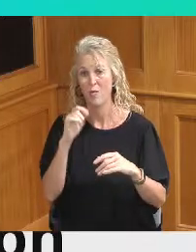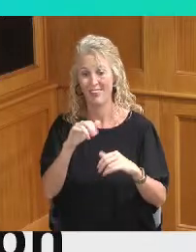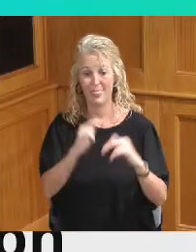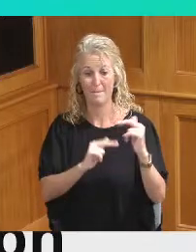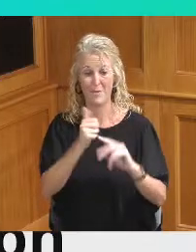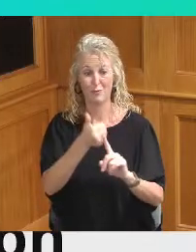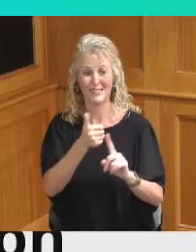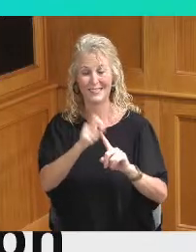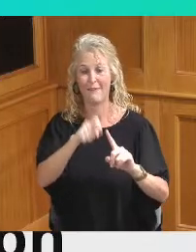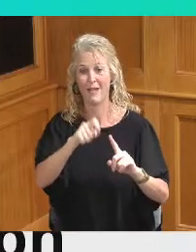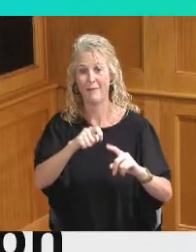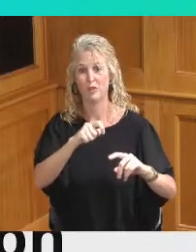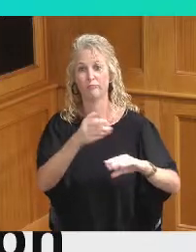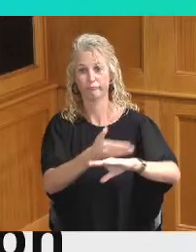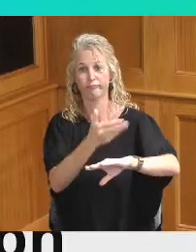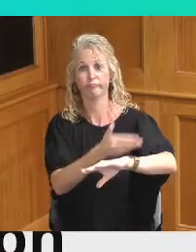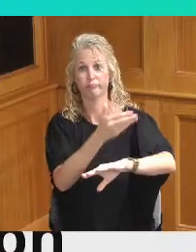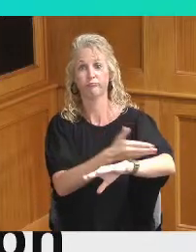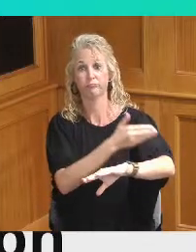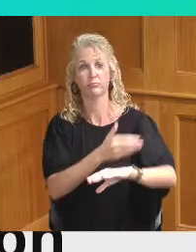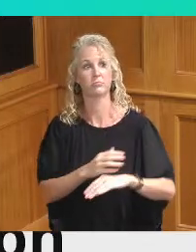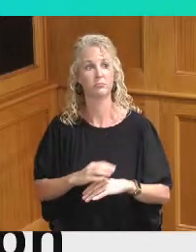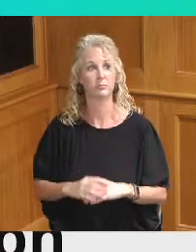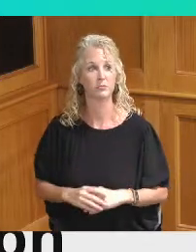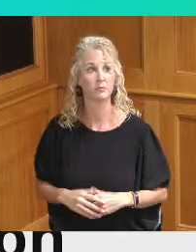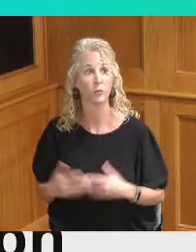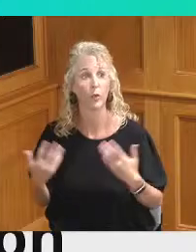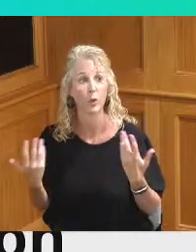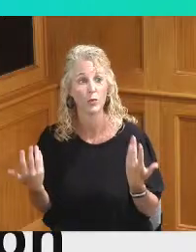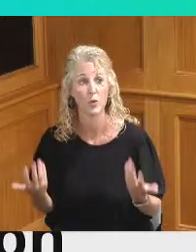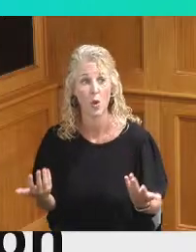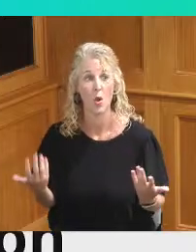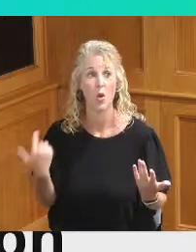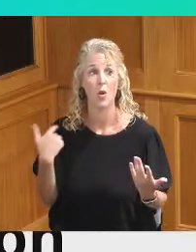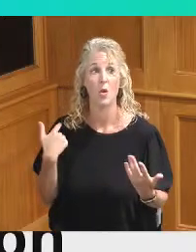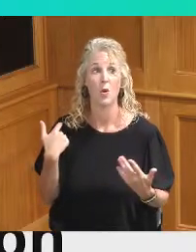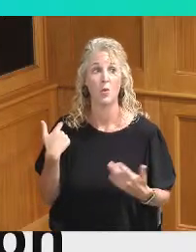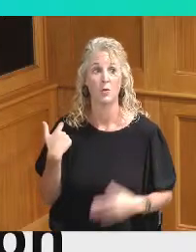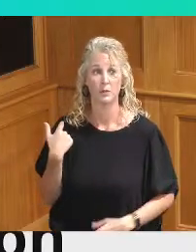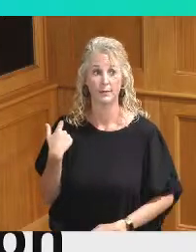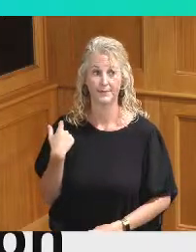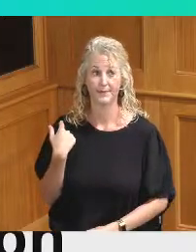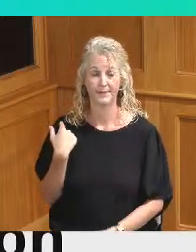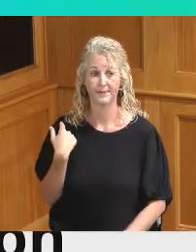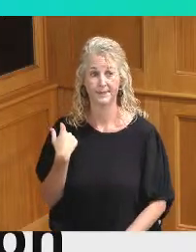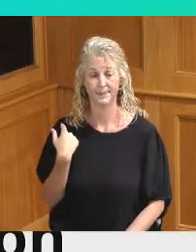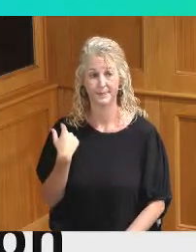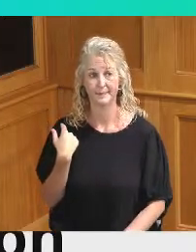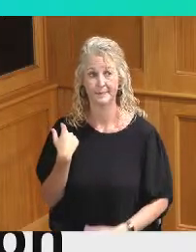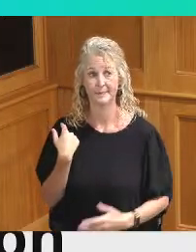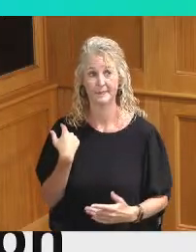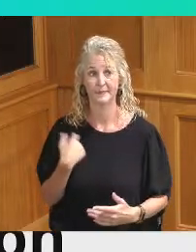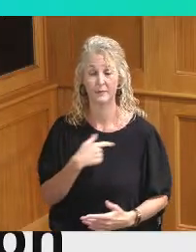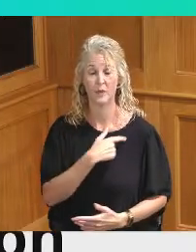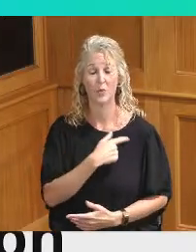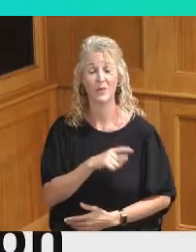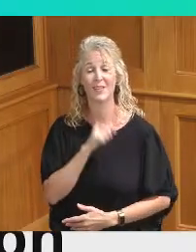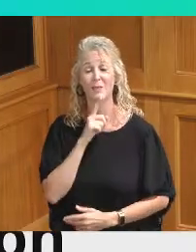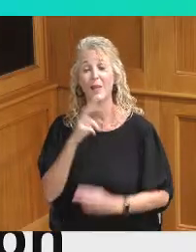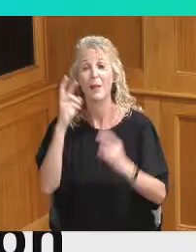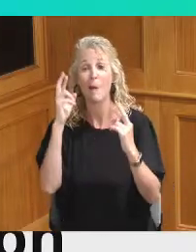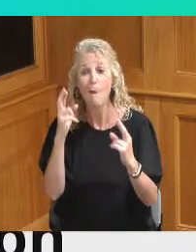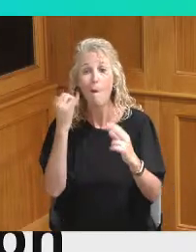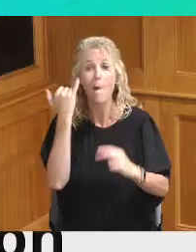building and then attract a developer. So the Lock site would benefit in turn due to the energy and investment in the